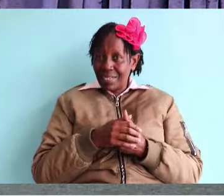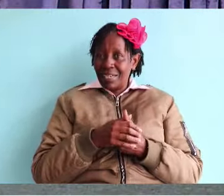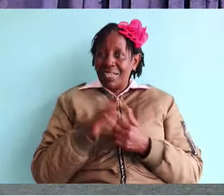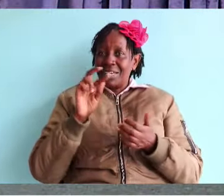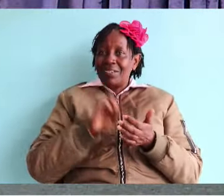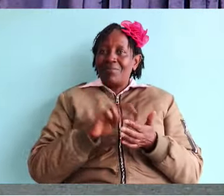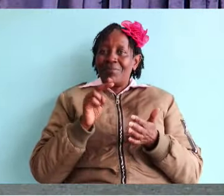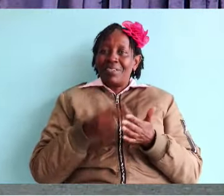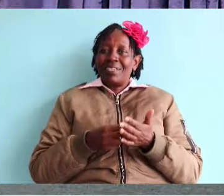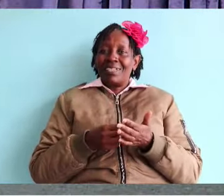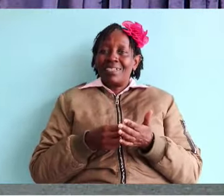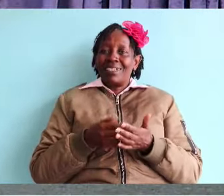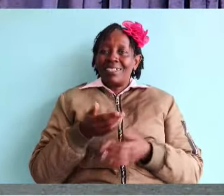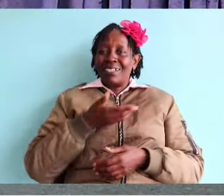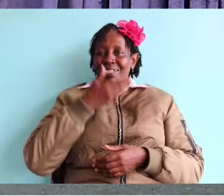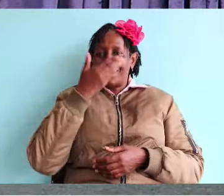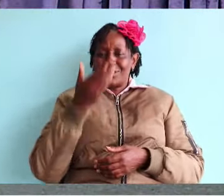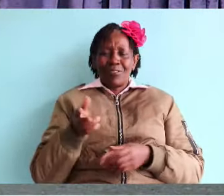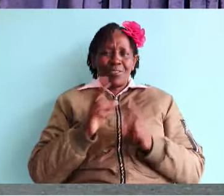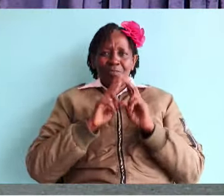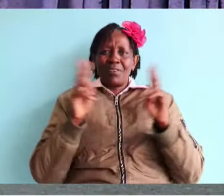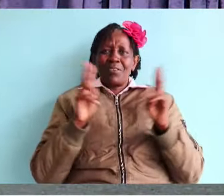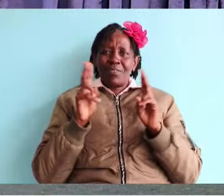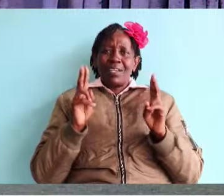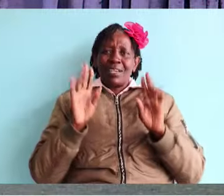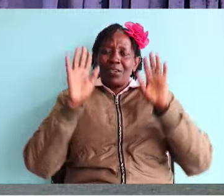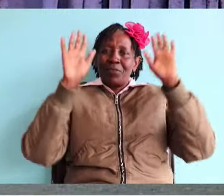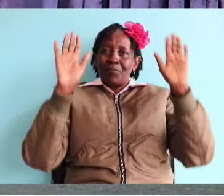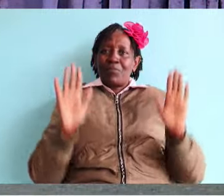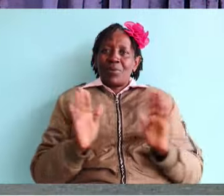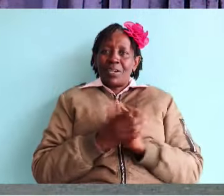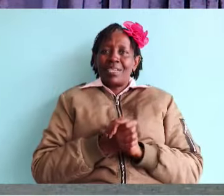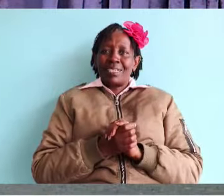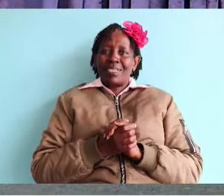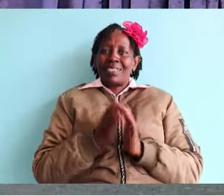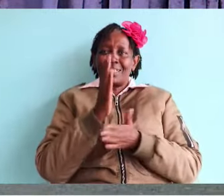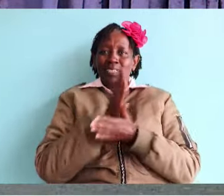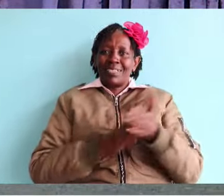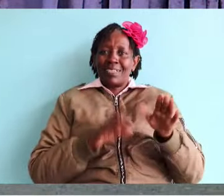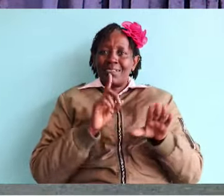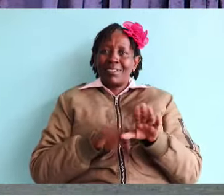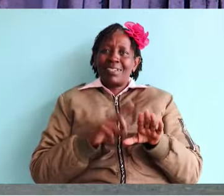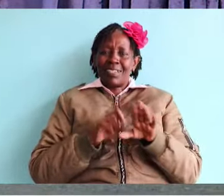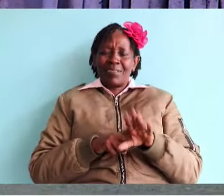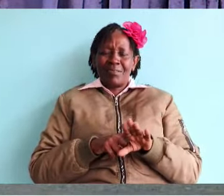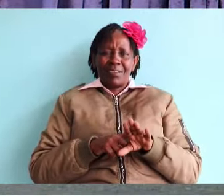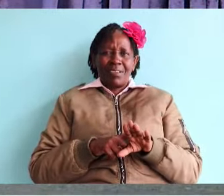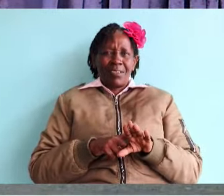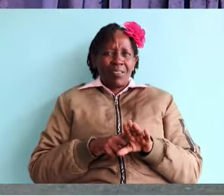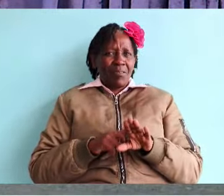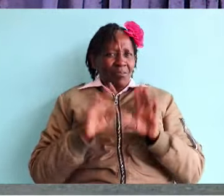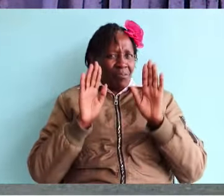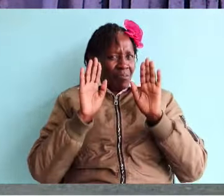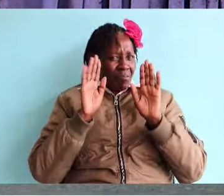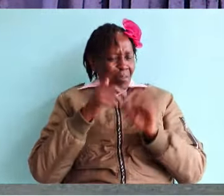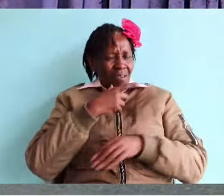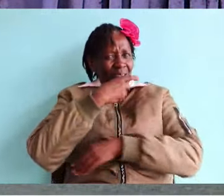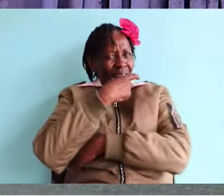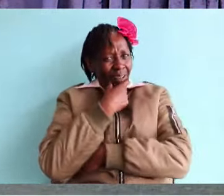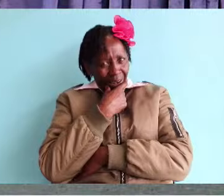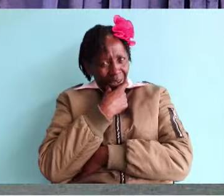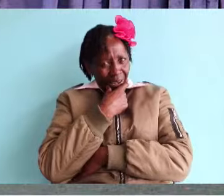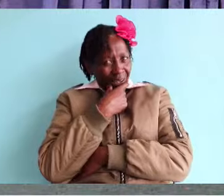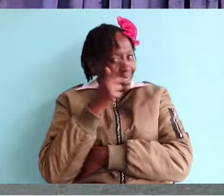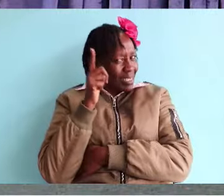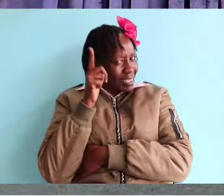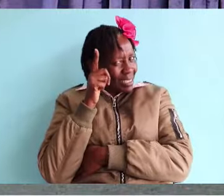important, and sometimes you wonder, are we listening to God? Are we obeying God?